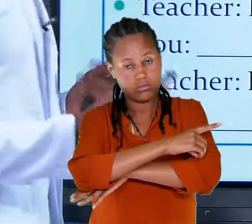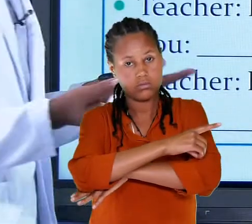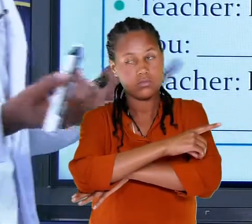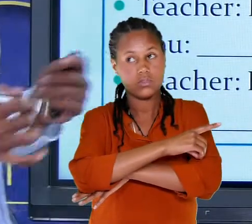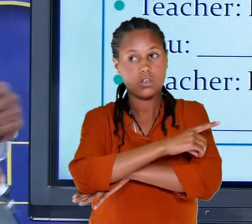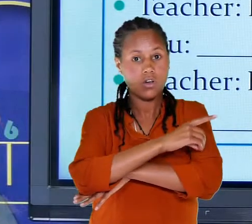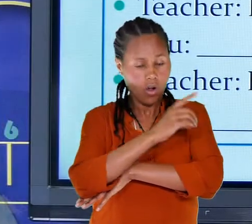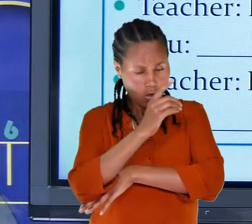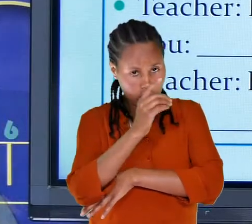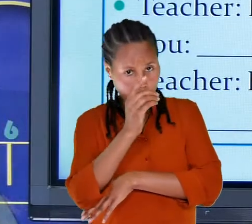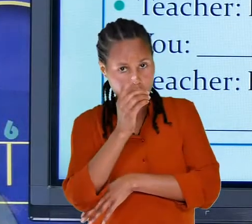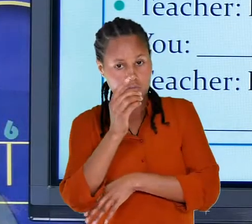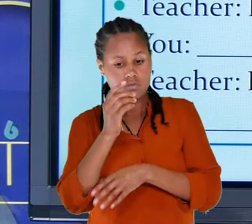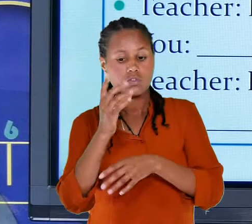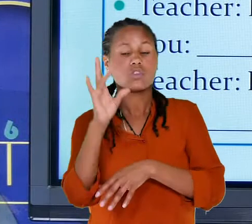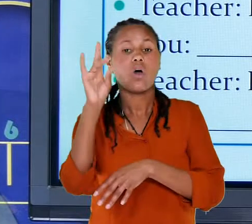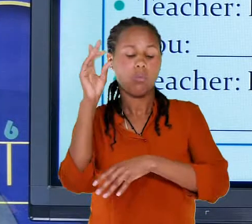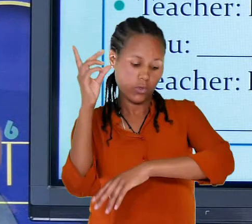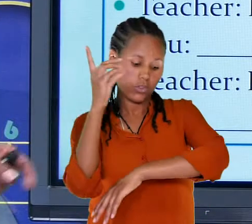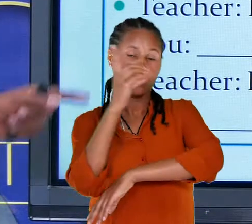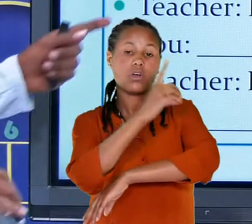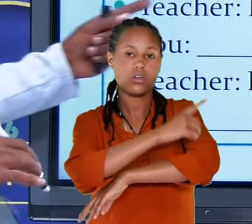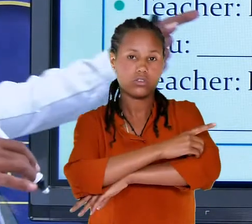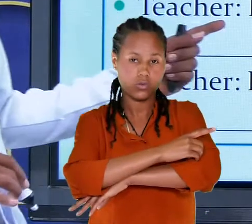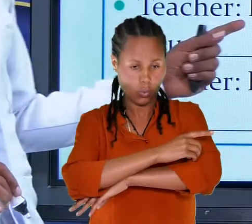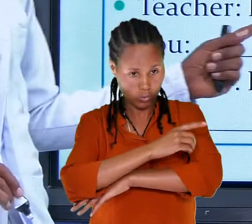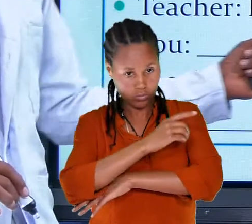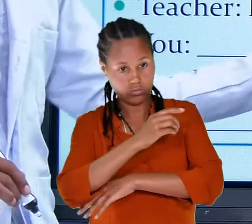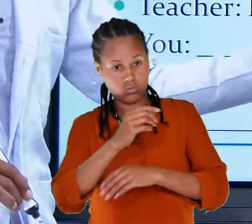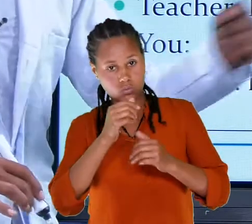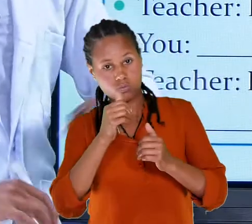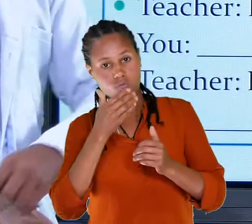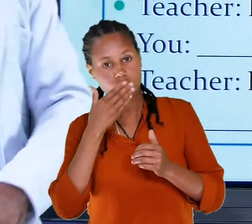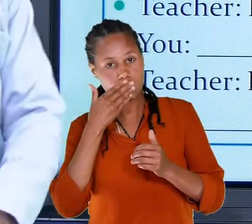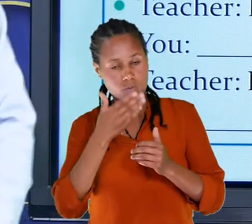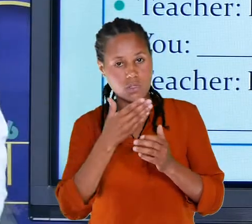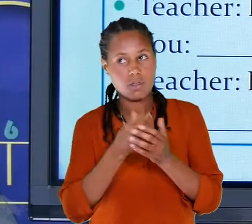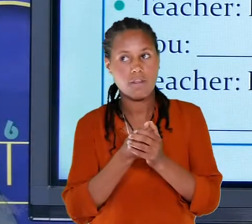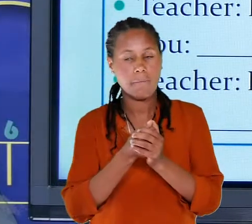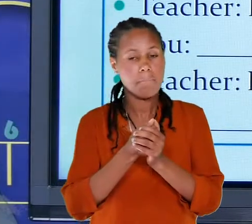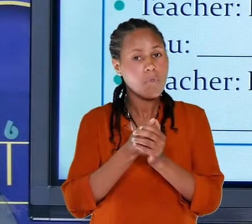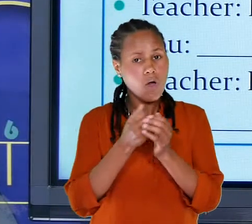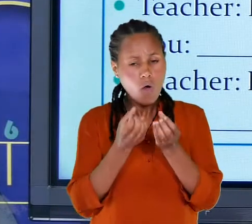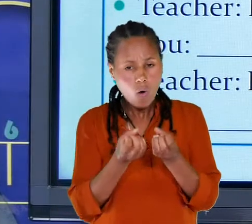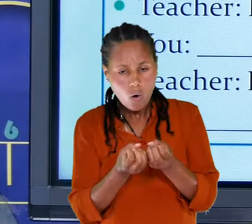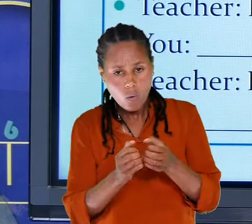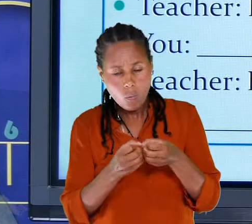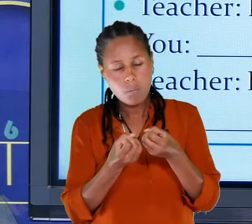There are 7 days in a week. Nice. How many weeks are there in a month?